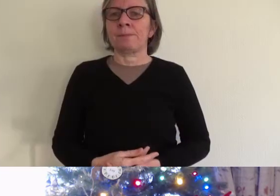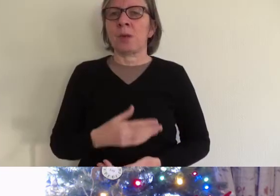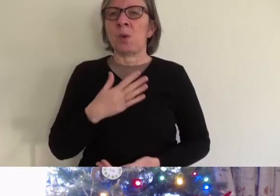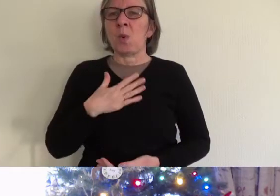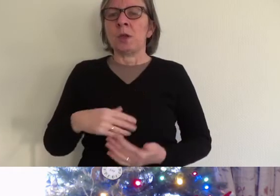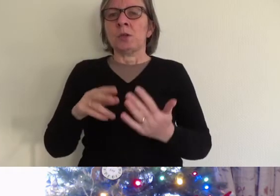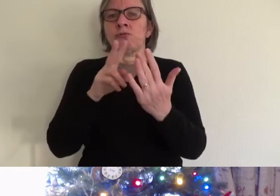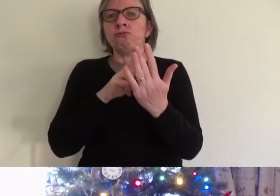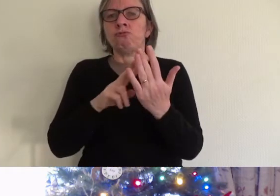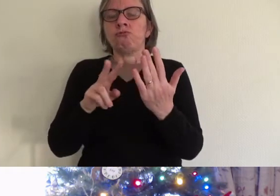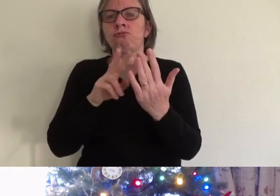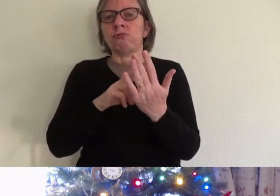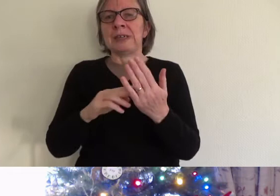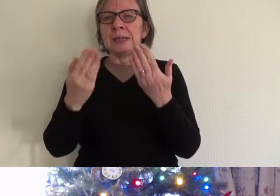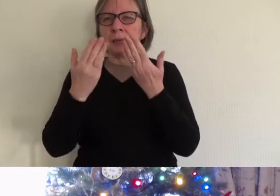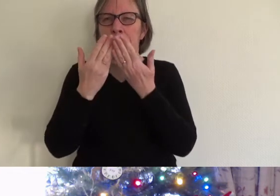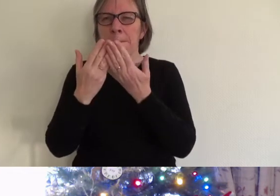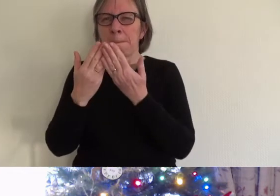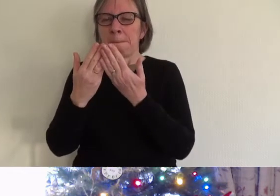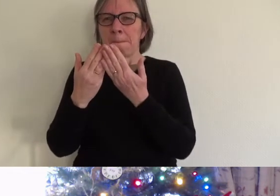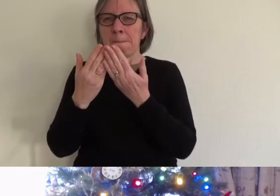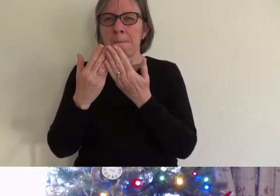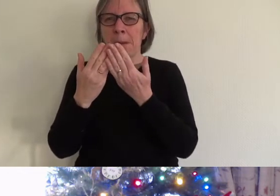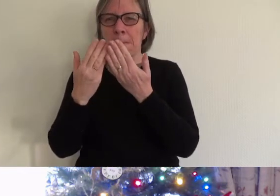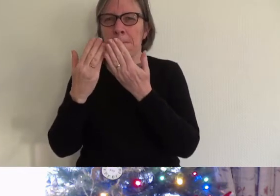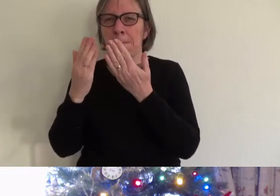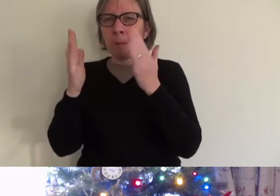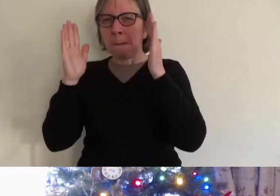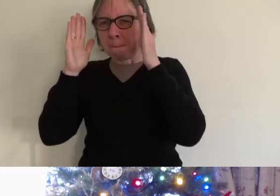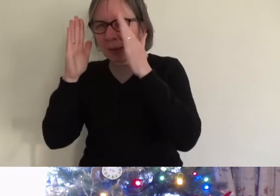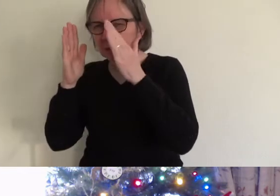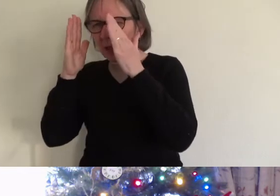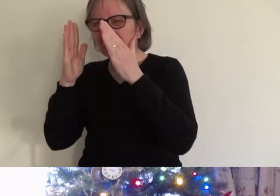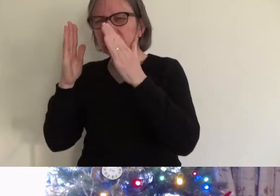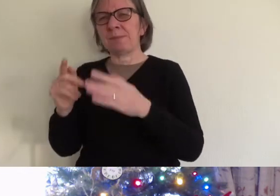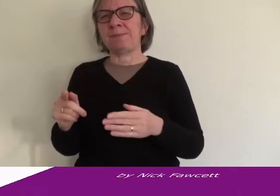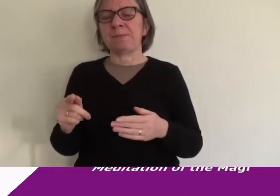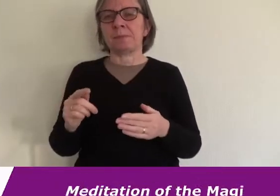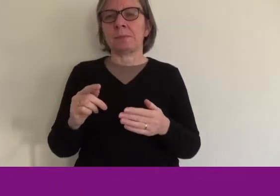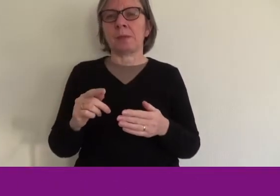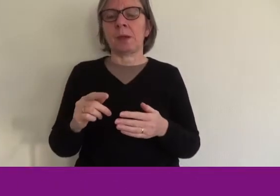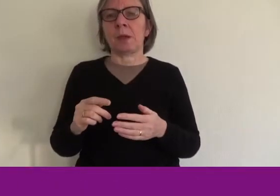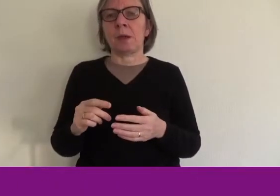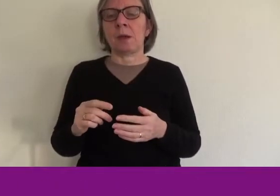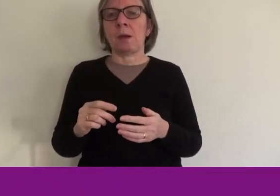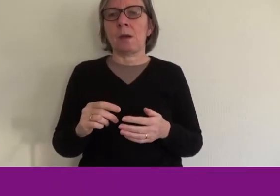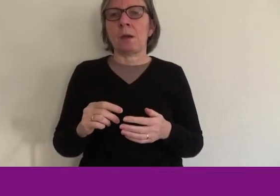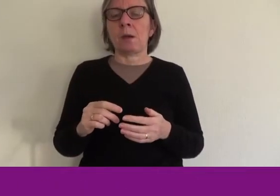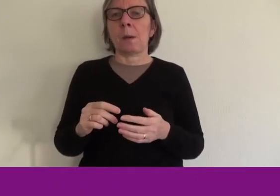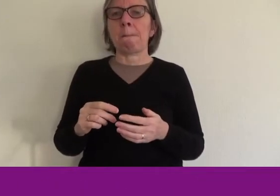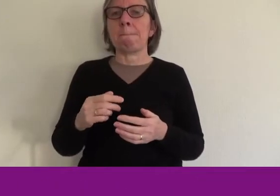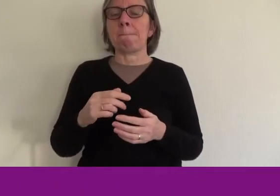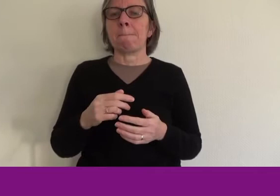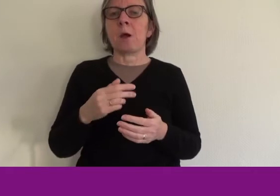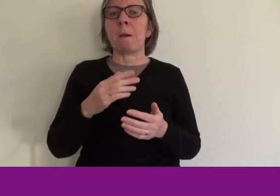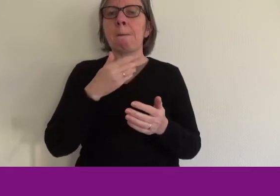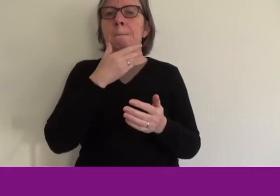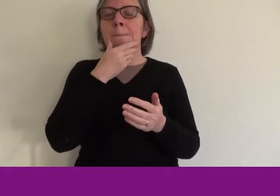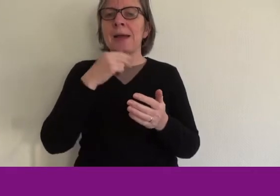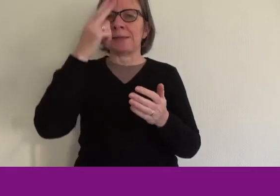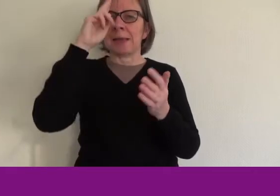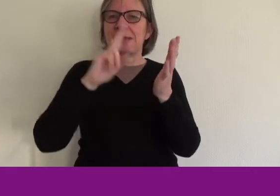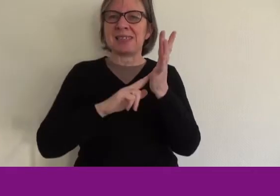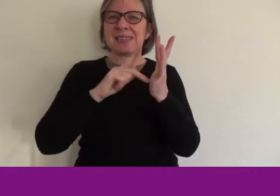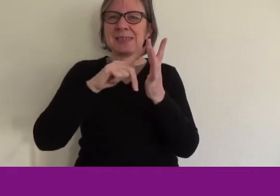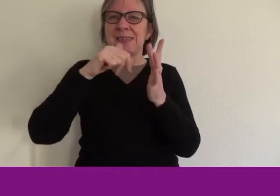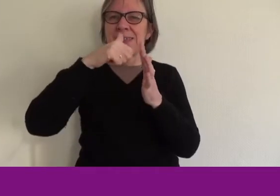I'd like to read a meditation for you. It's called Meditation of the Magi and it's by Nick Fawcett. Those